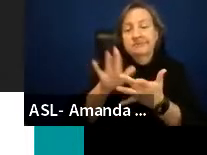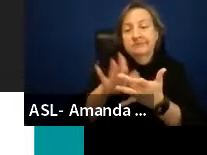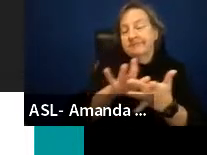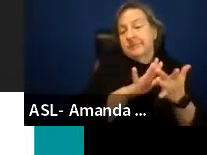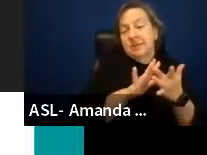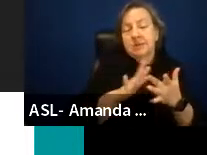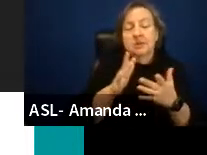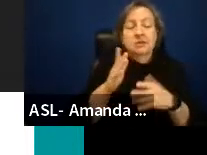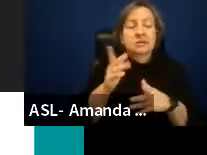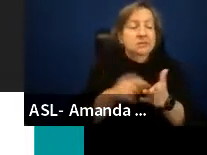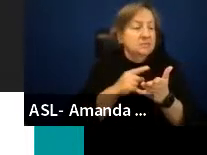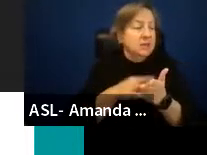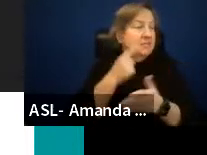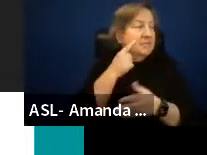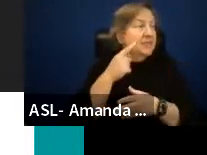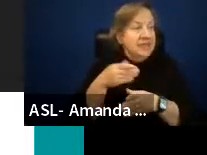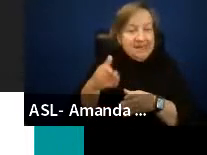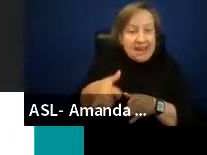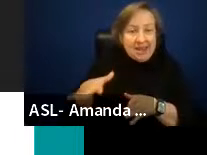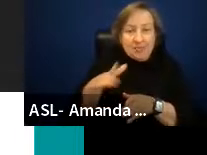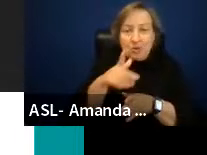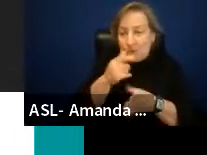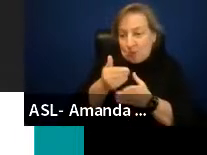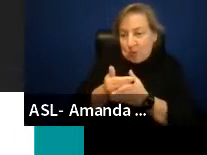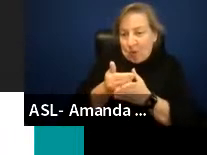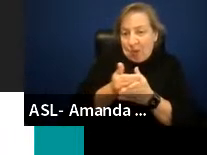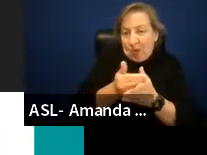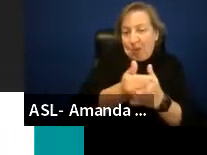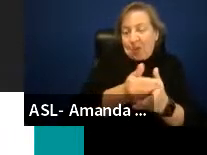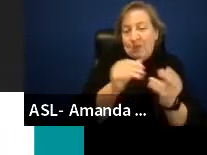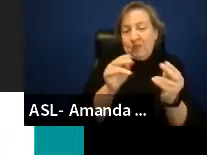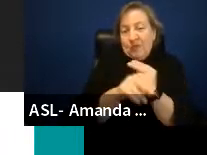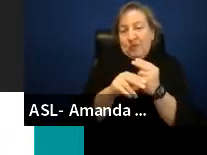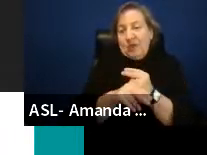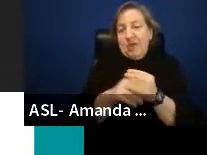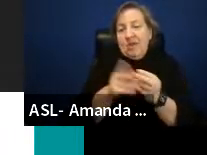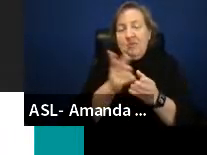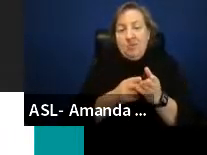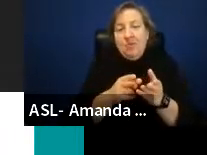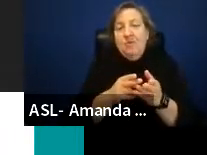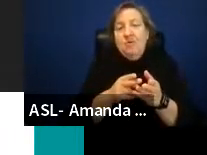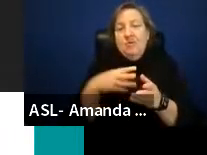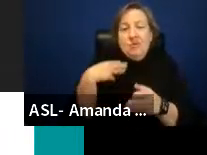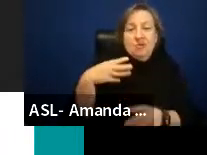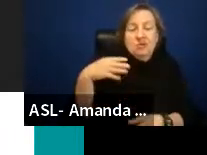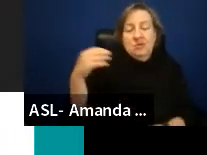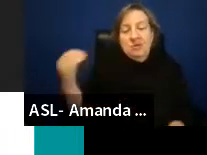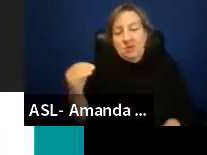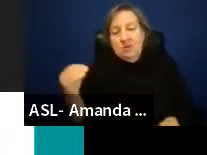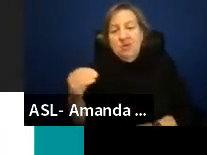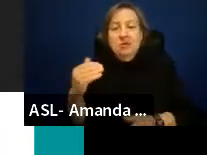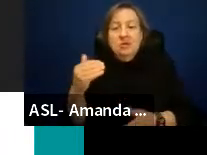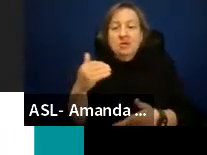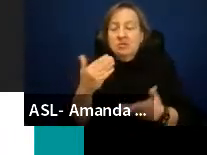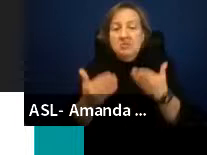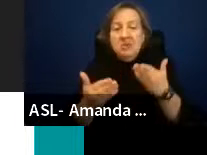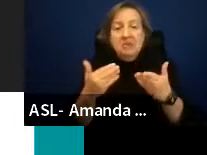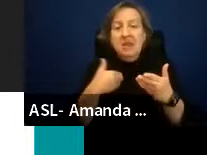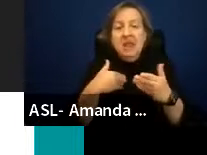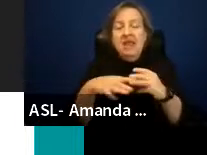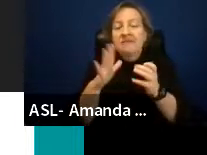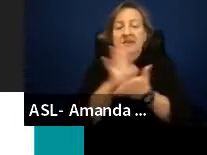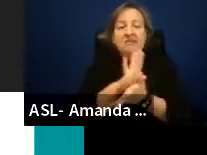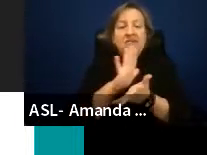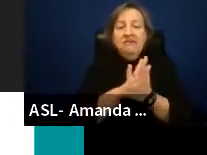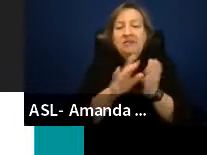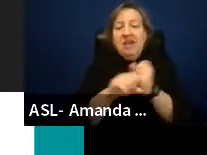particularly thinking about the neighborhoods that are adjacent to the freeway on both sides of the river. Just having like flyers